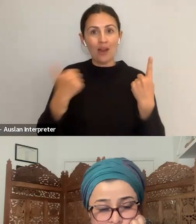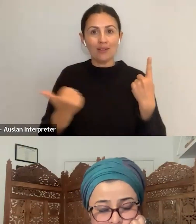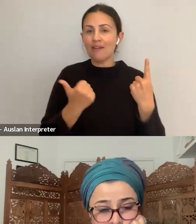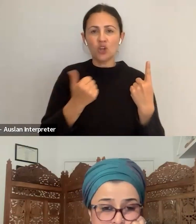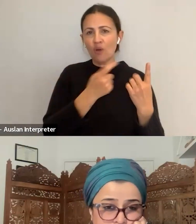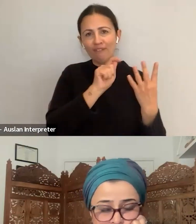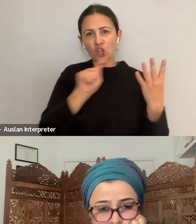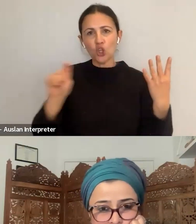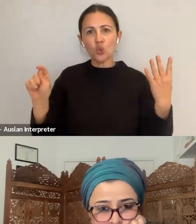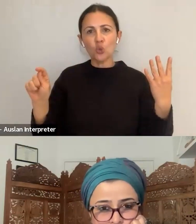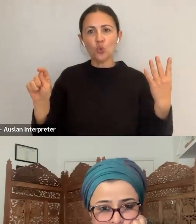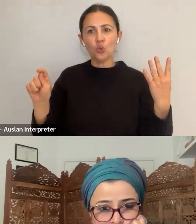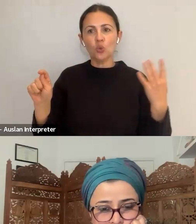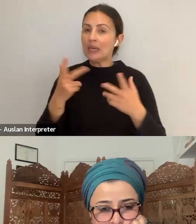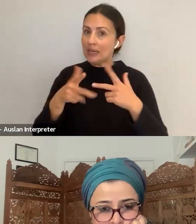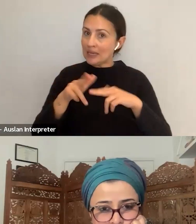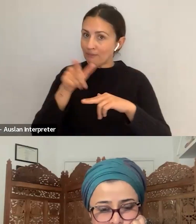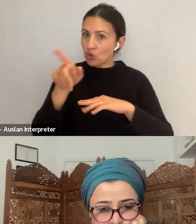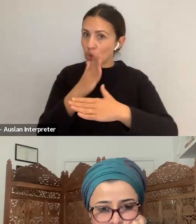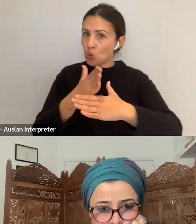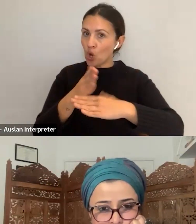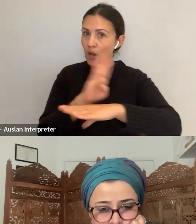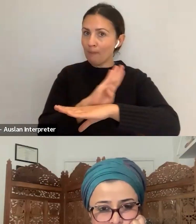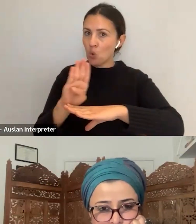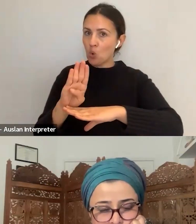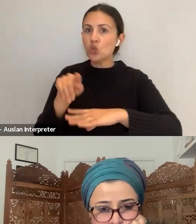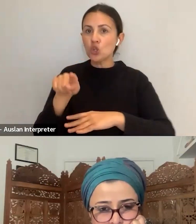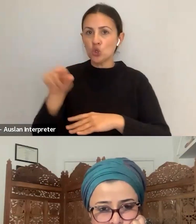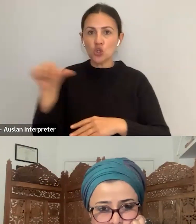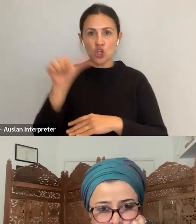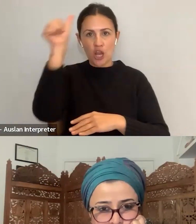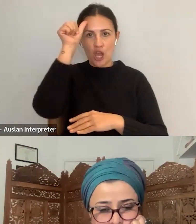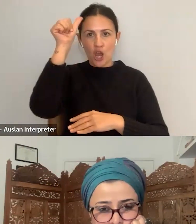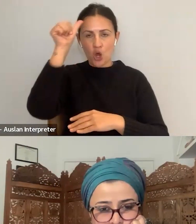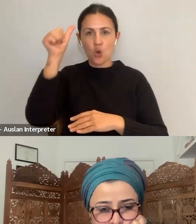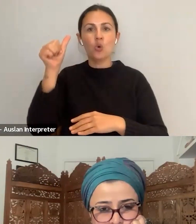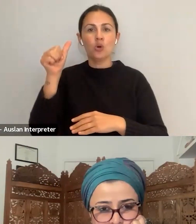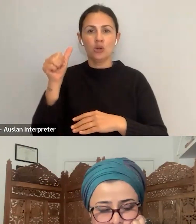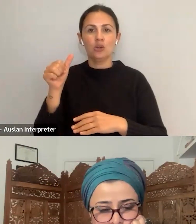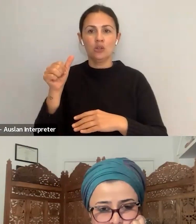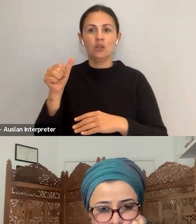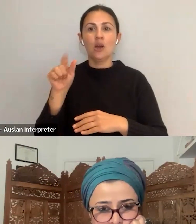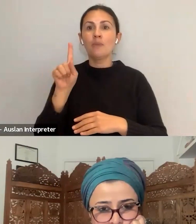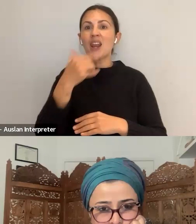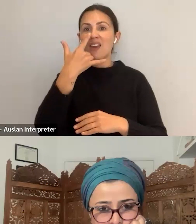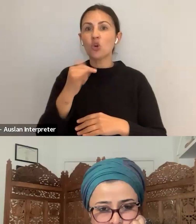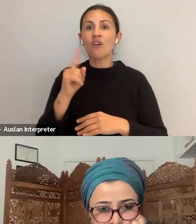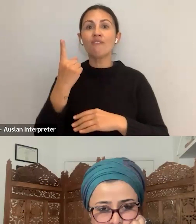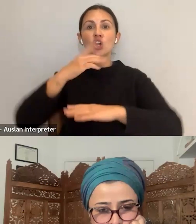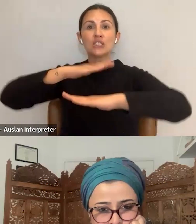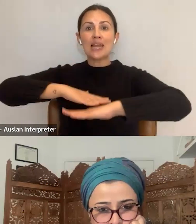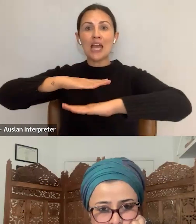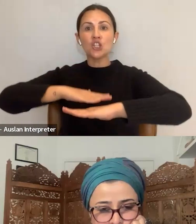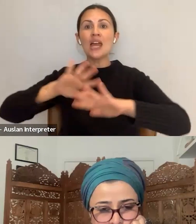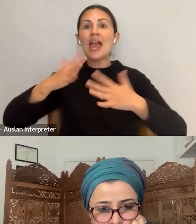As board members, if you're making decisions, you should be informed about it. But quite often that load becomes the load of that First Nations person or person of